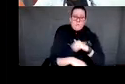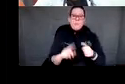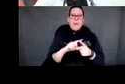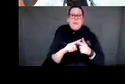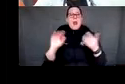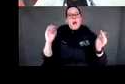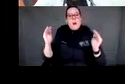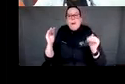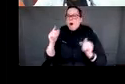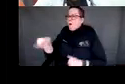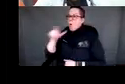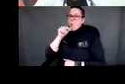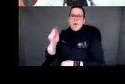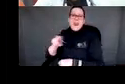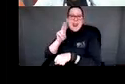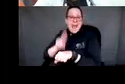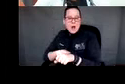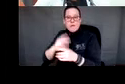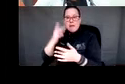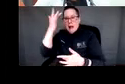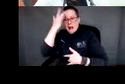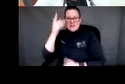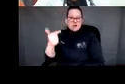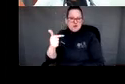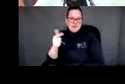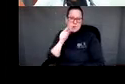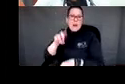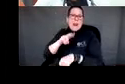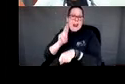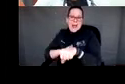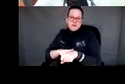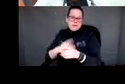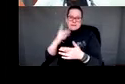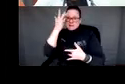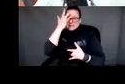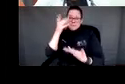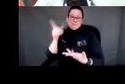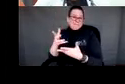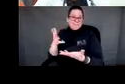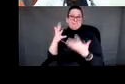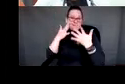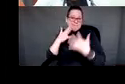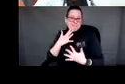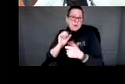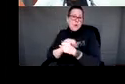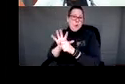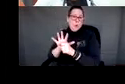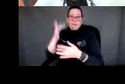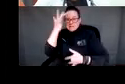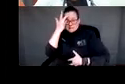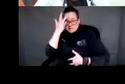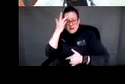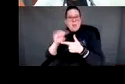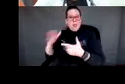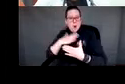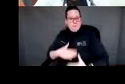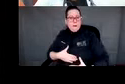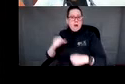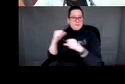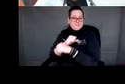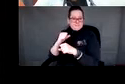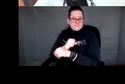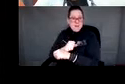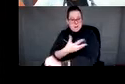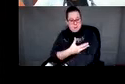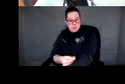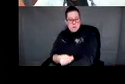who are naturally infected, which is the green here. So these are people who got COVID on their own, and then they developed antibodies that are now